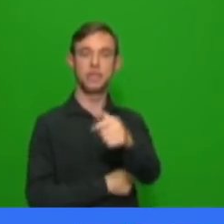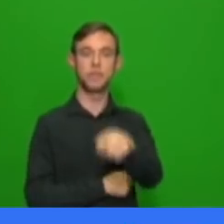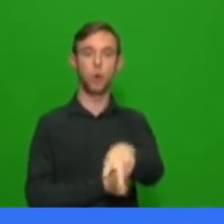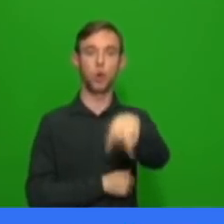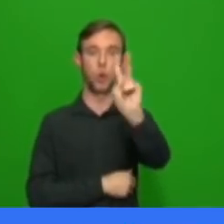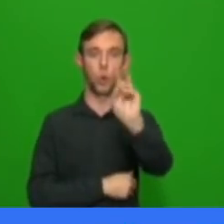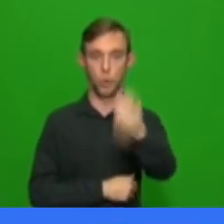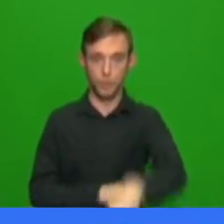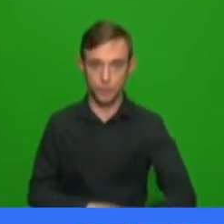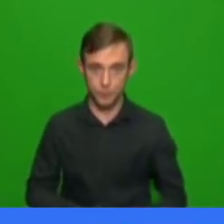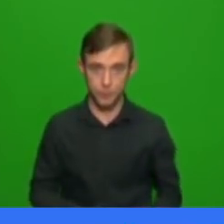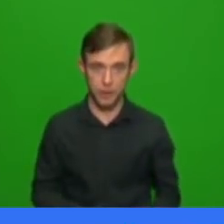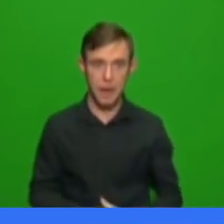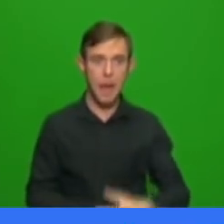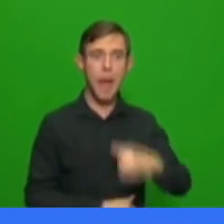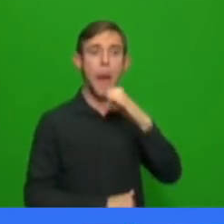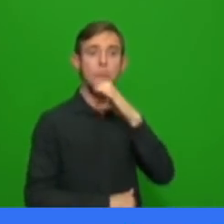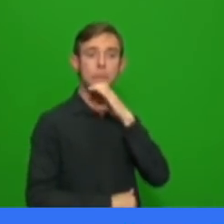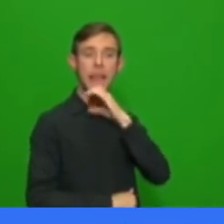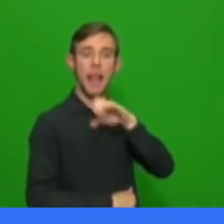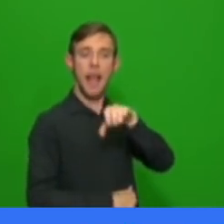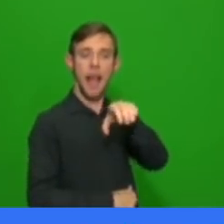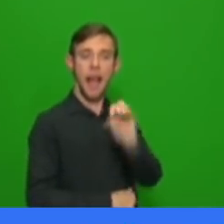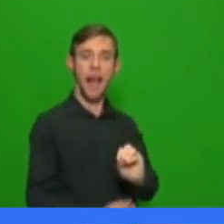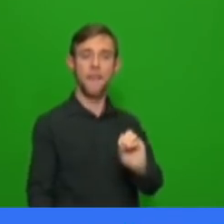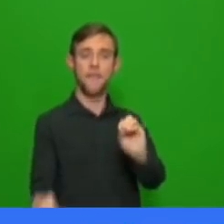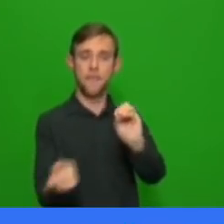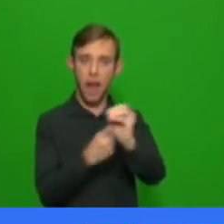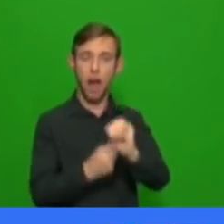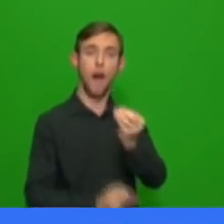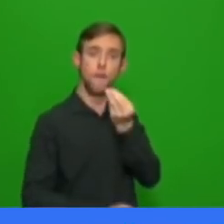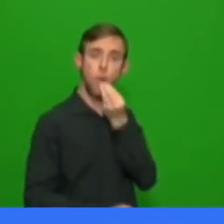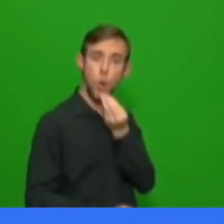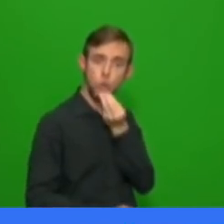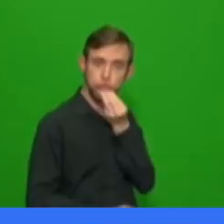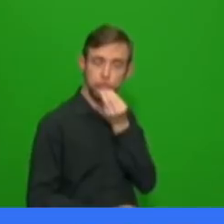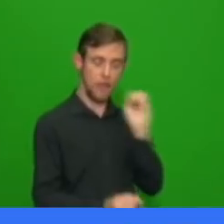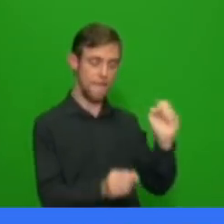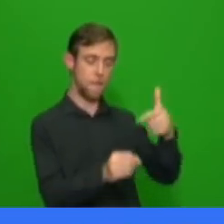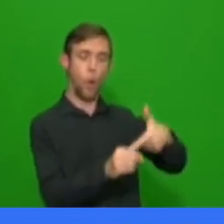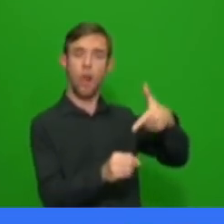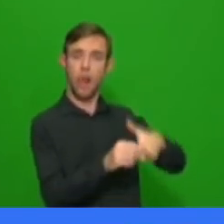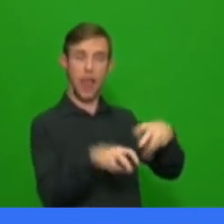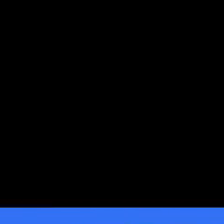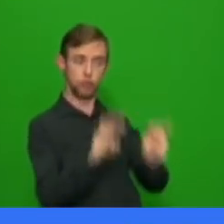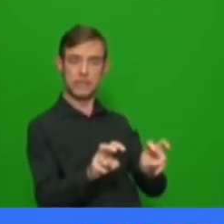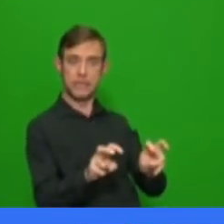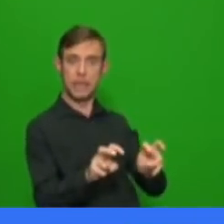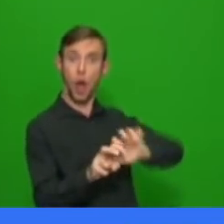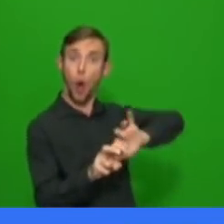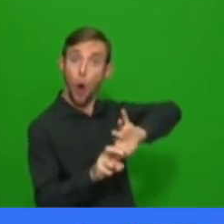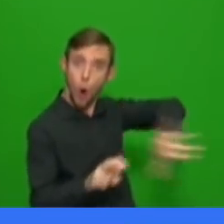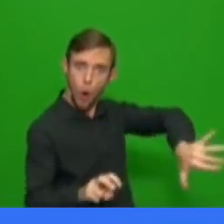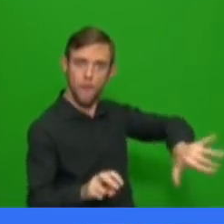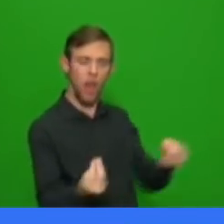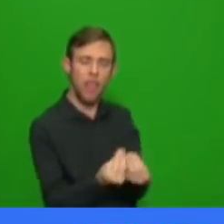which excludes food, fuel, and electricity, was 4.1% in